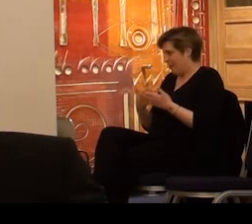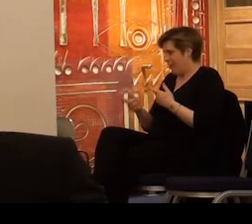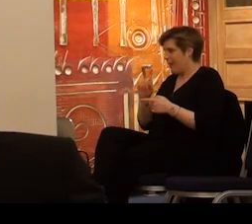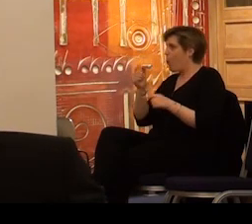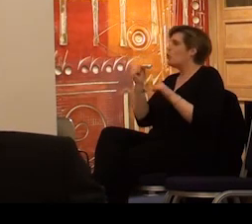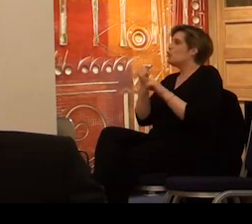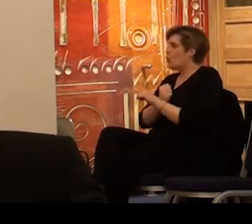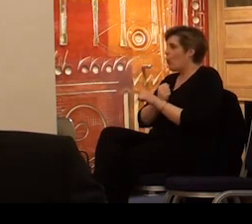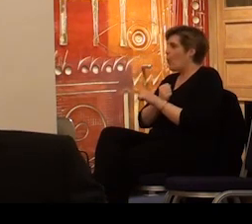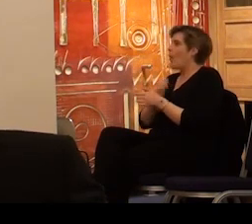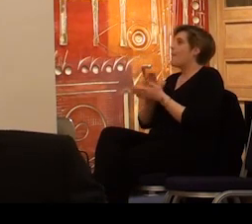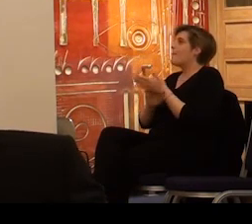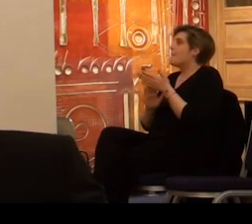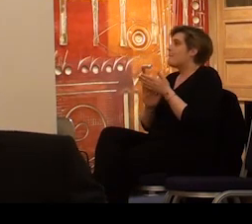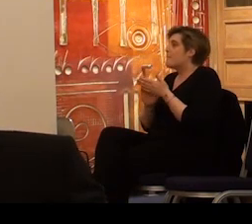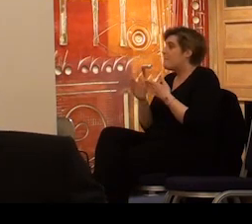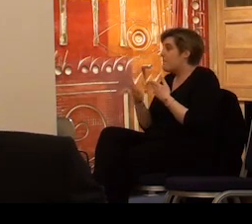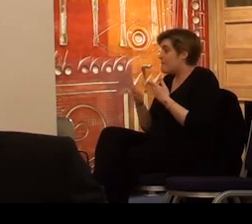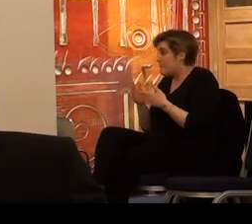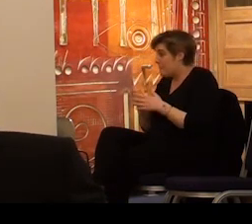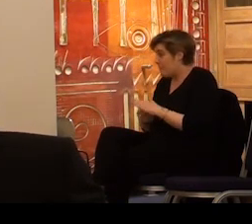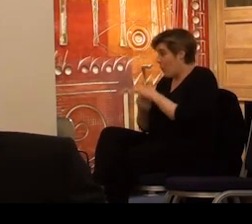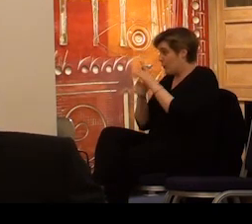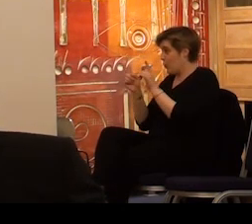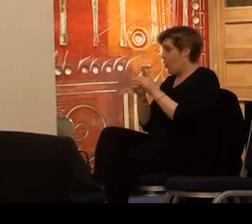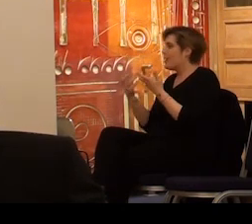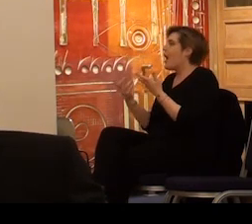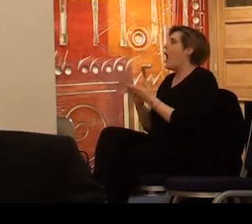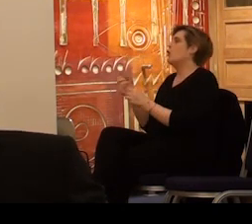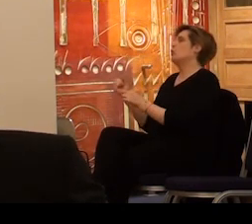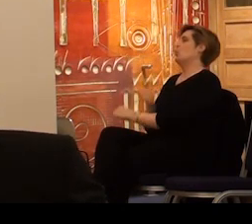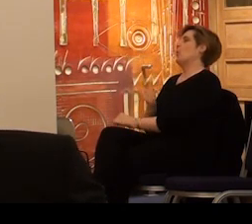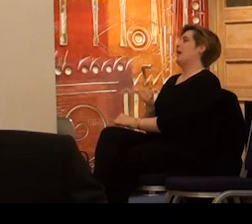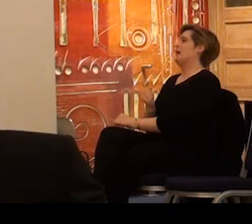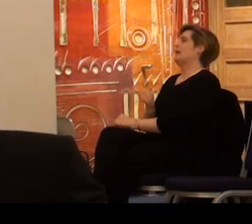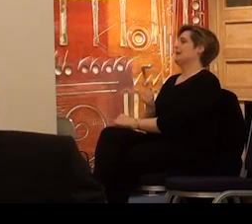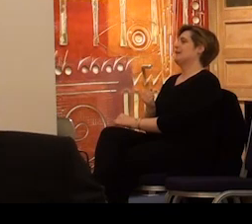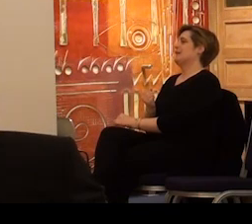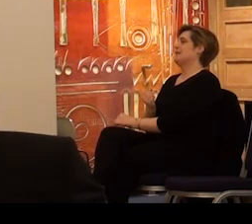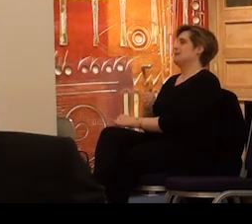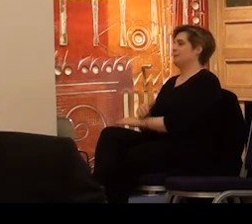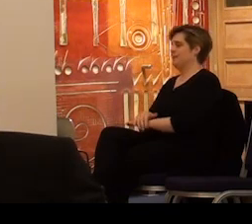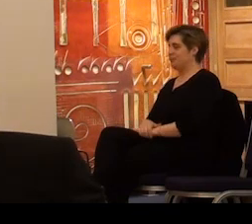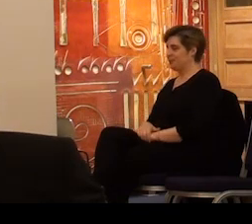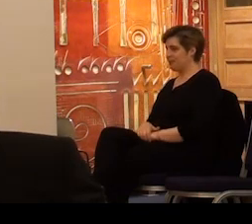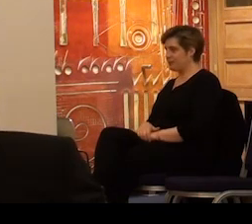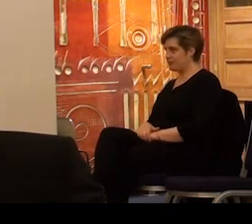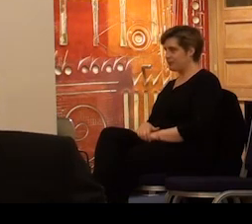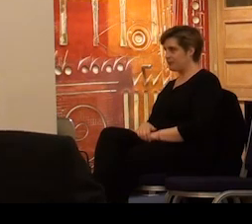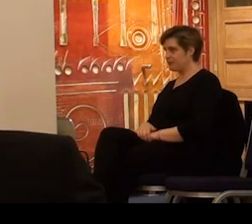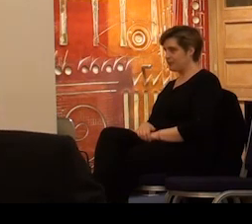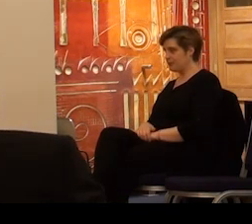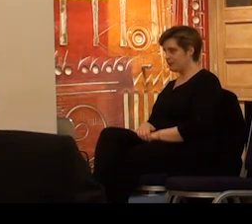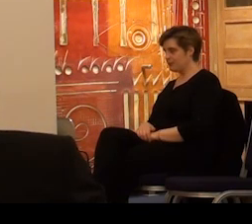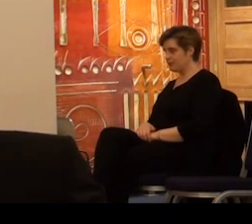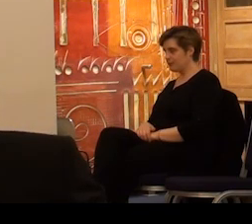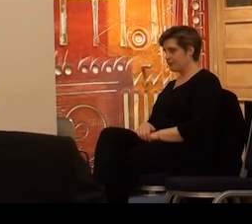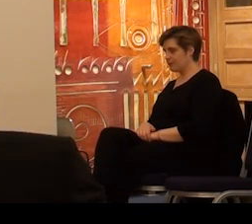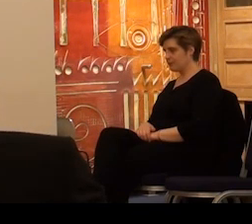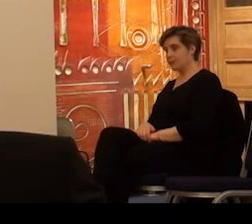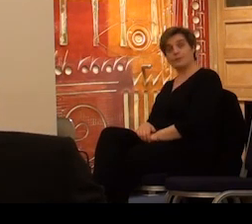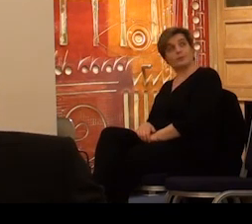the ideas and the philosophy and the way we've done it can feed into systems which allow individual schools to develop, which I think is really